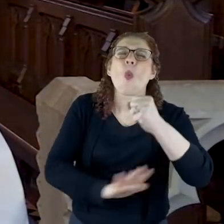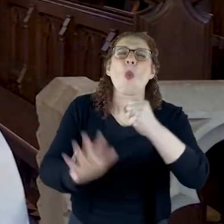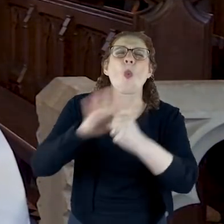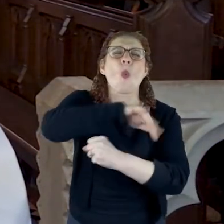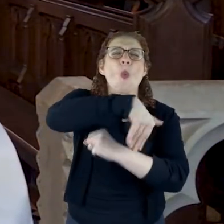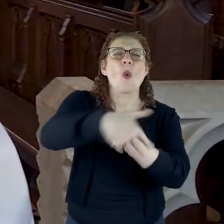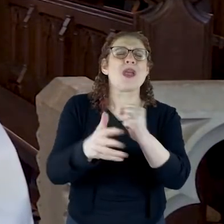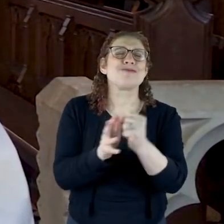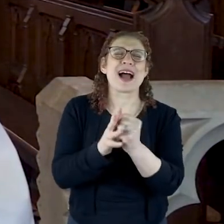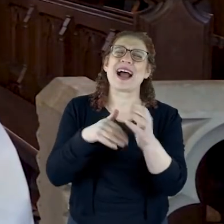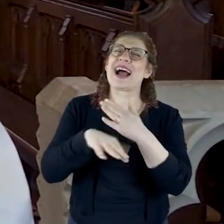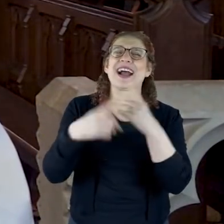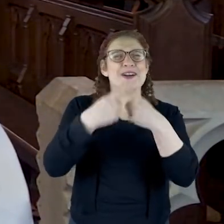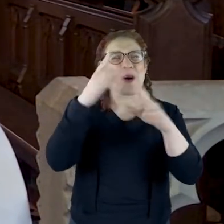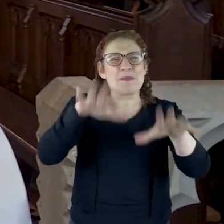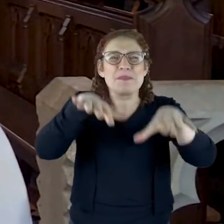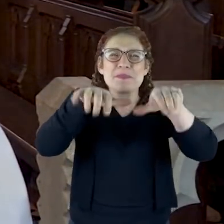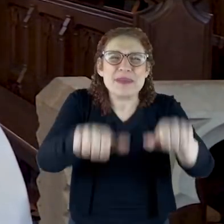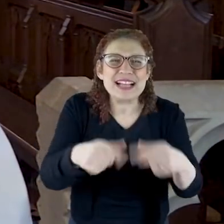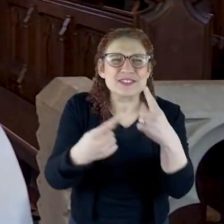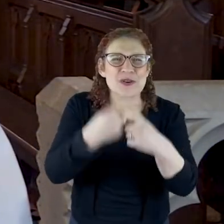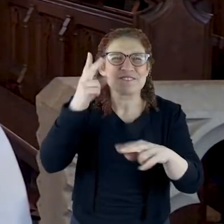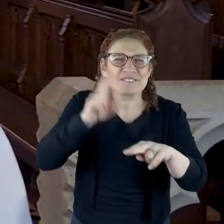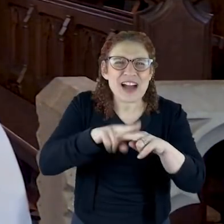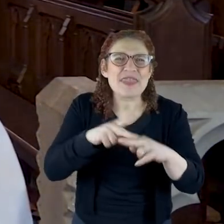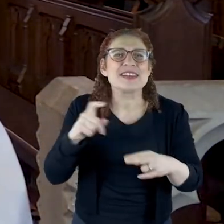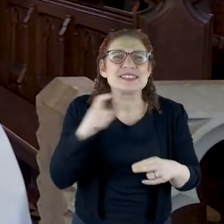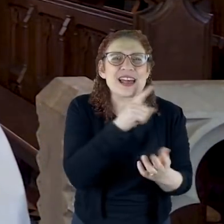island. And the blessing of God the Father,